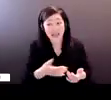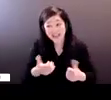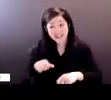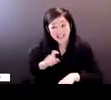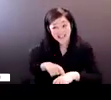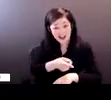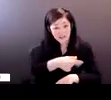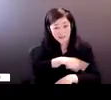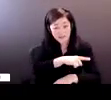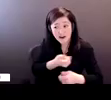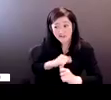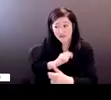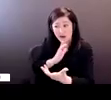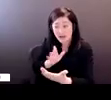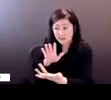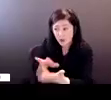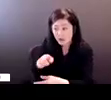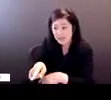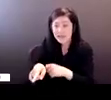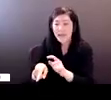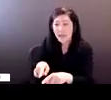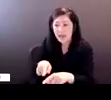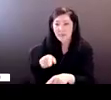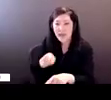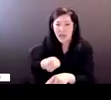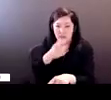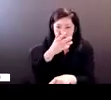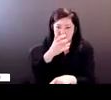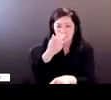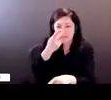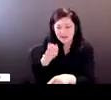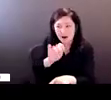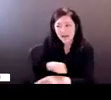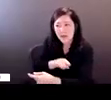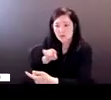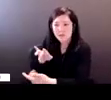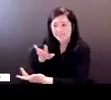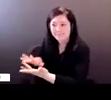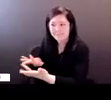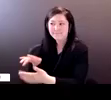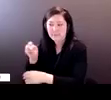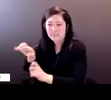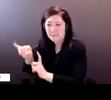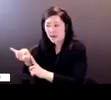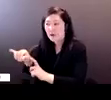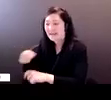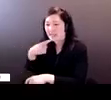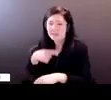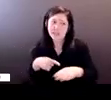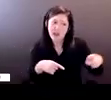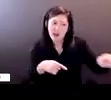behaviour resulted in him going back to Mary and saying, "Marie makes me